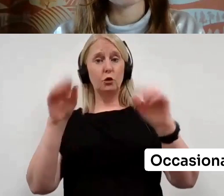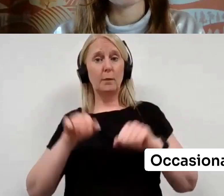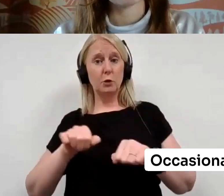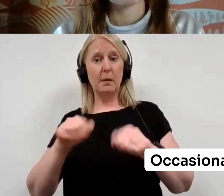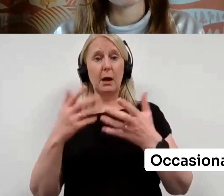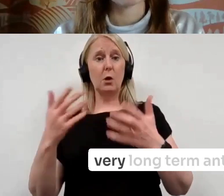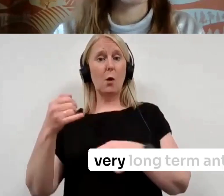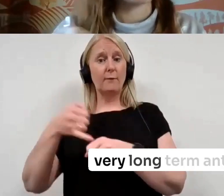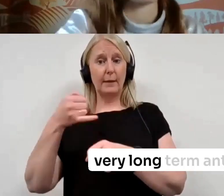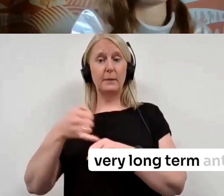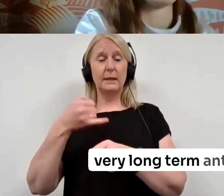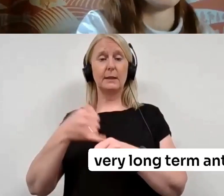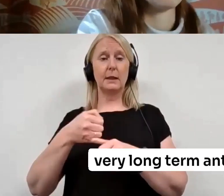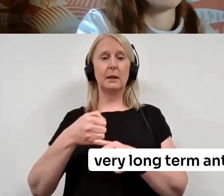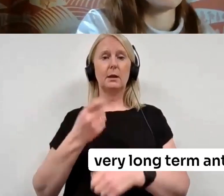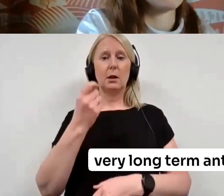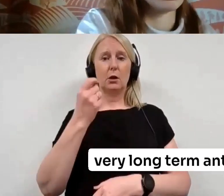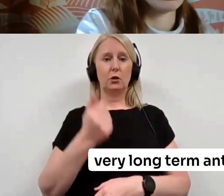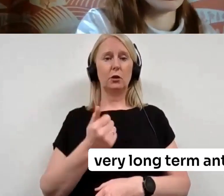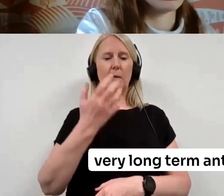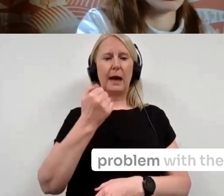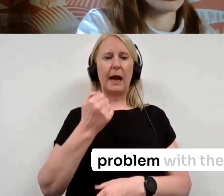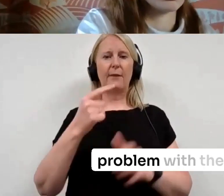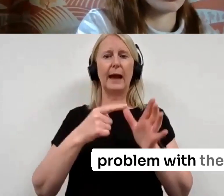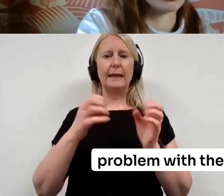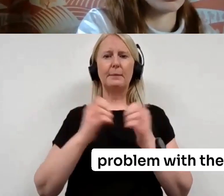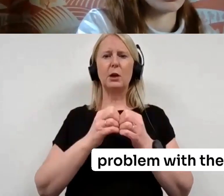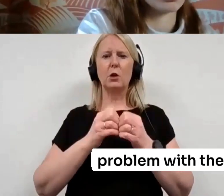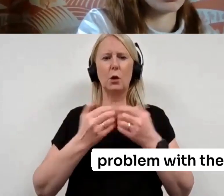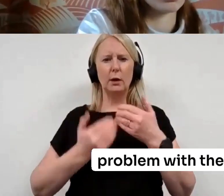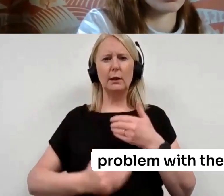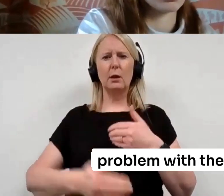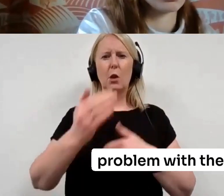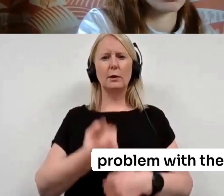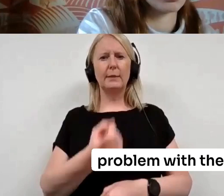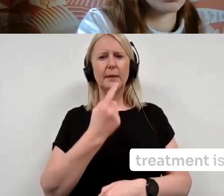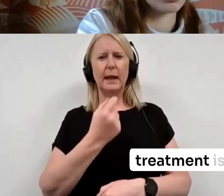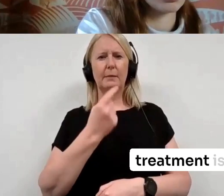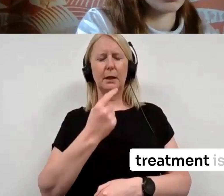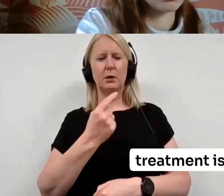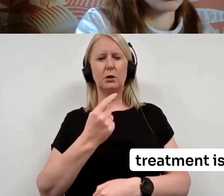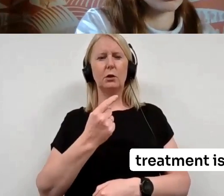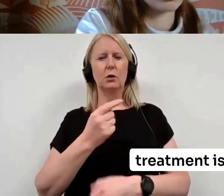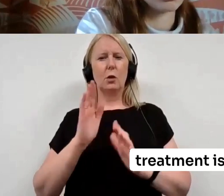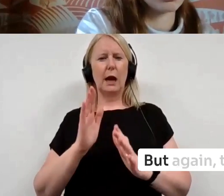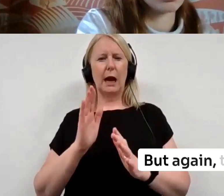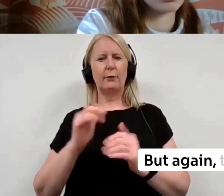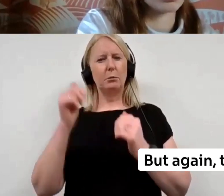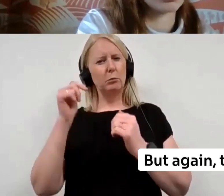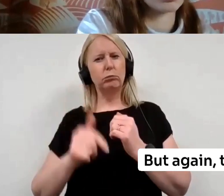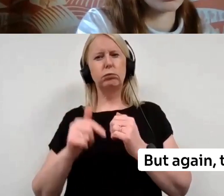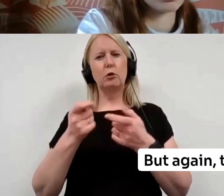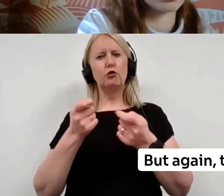Occasionally people have very long-term antibiotics and have a real problem with the gut, and more involved treatment is required for that. But